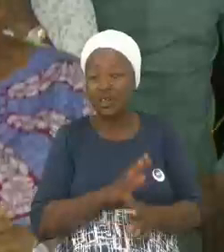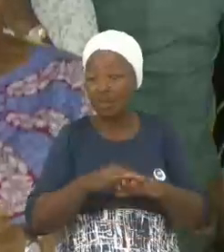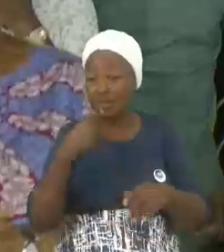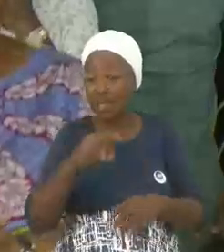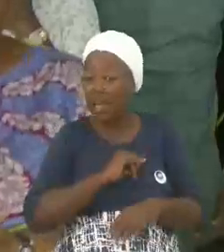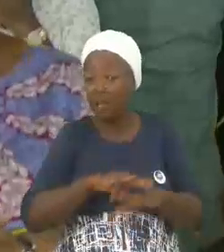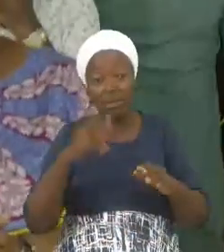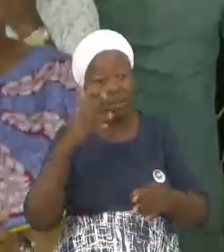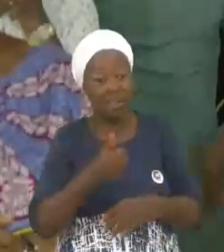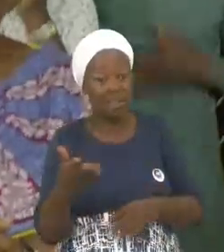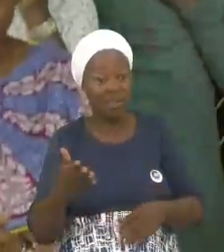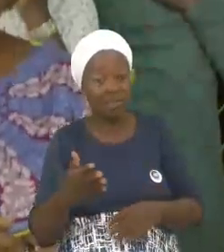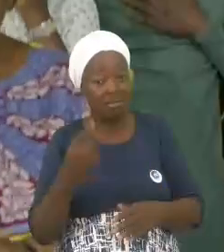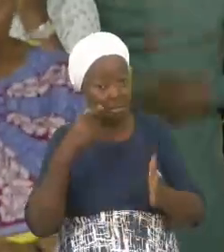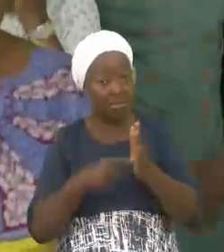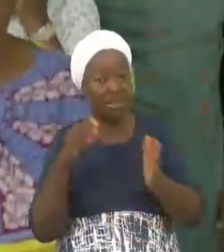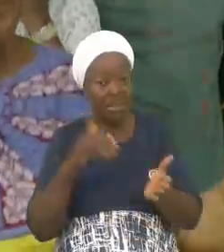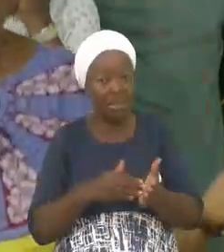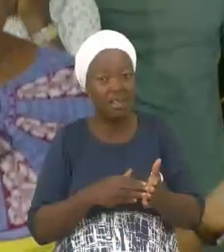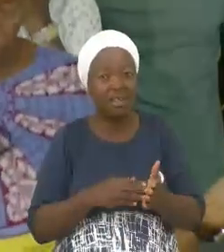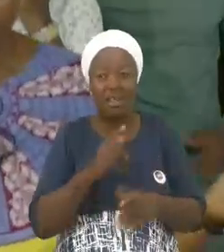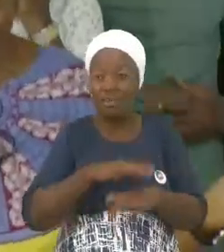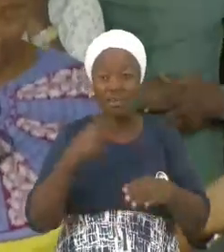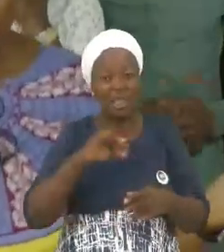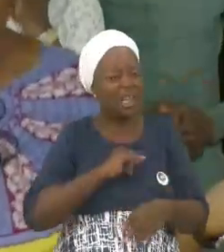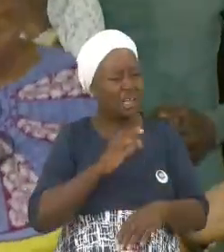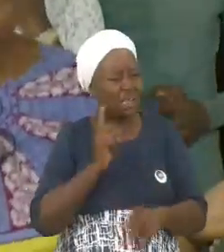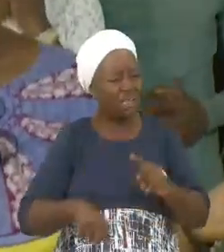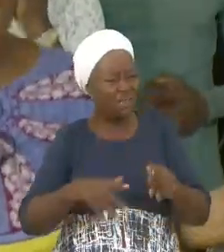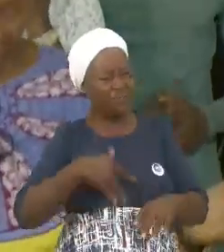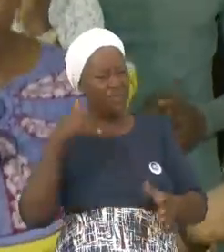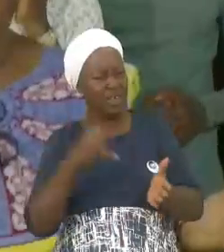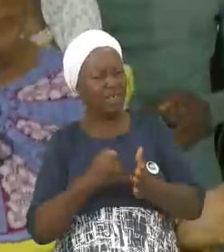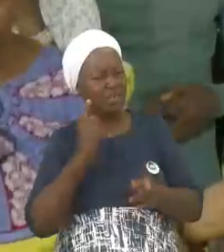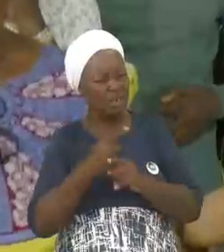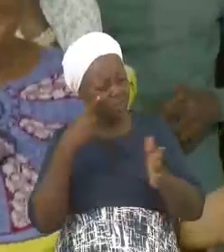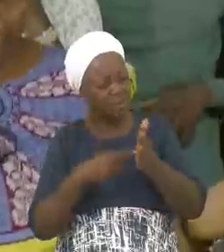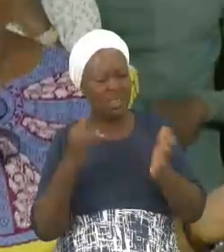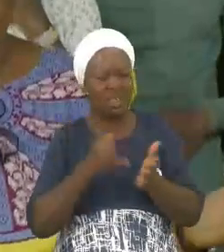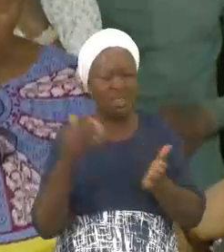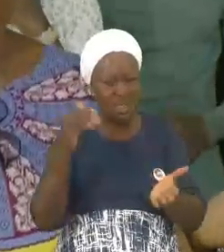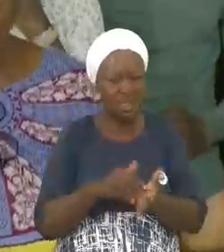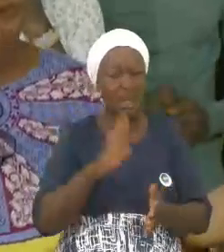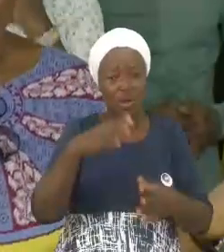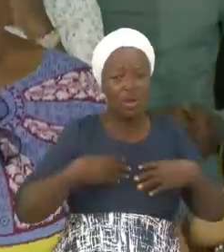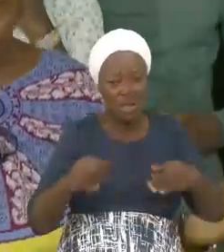up again. Don't say, I can't feel it, check up again. Your healing